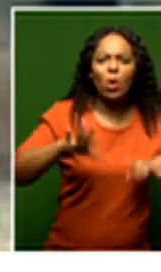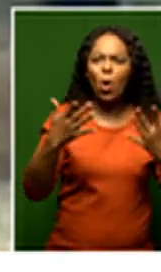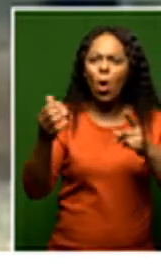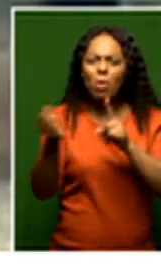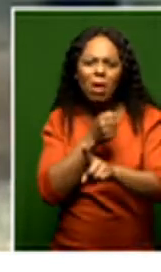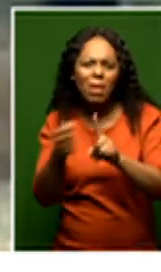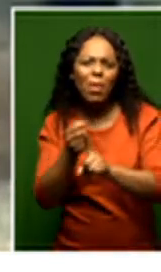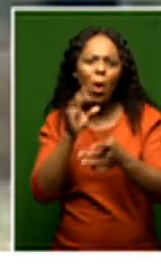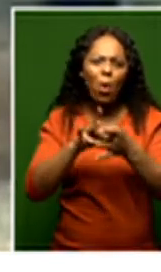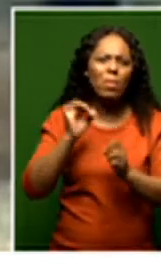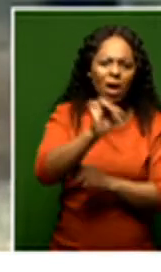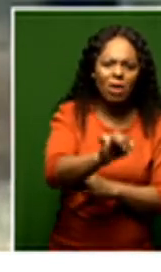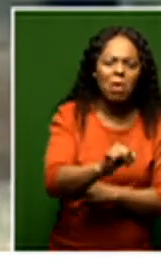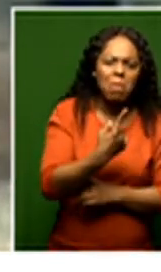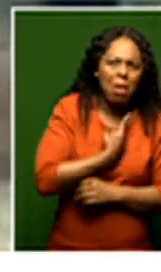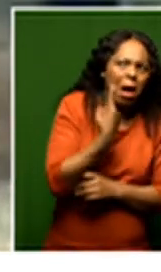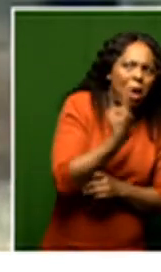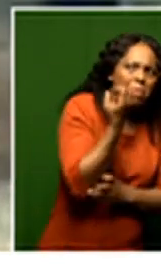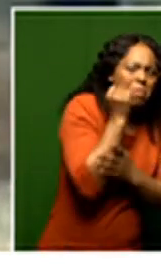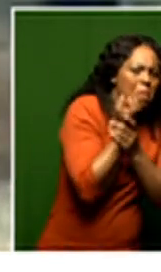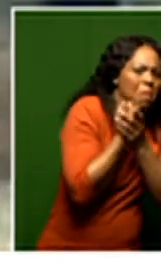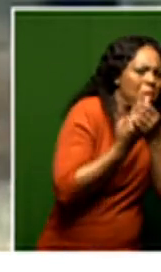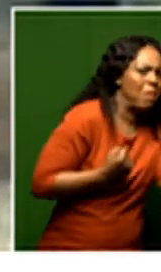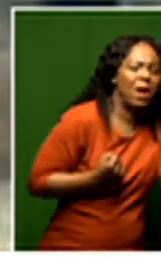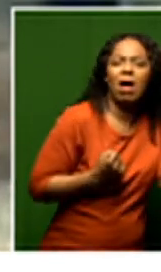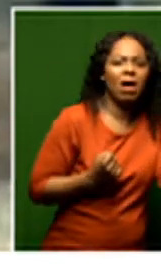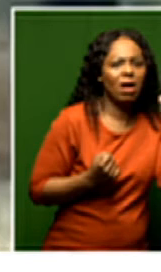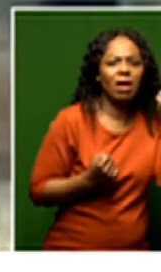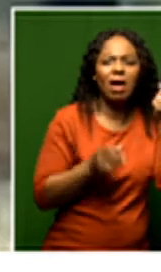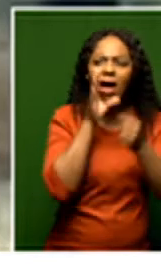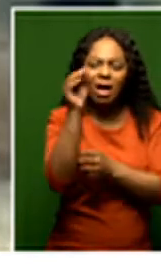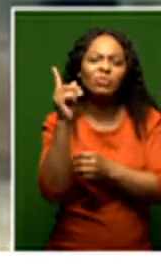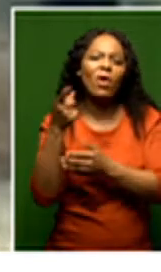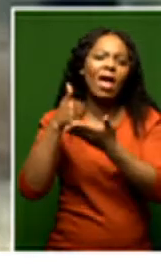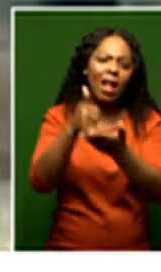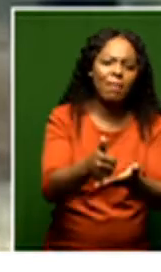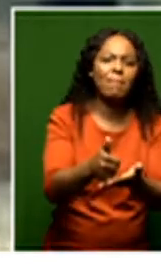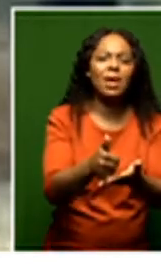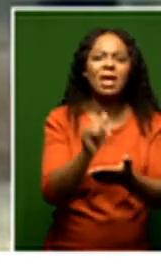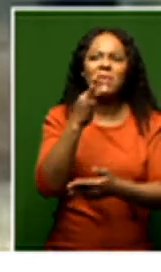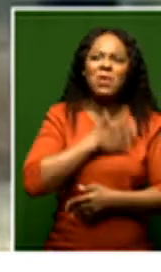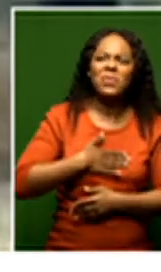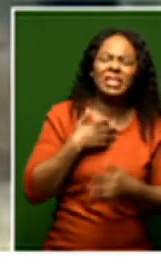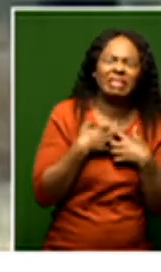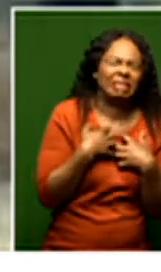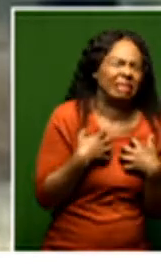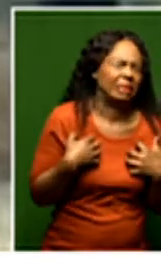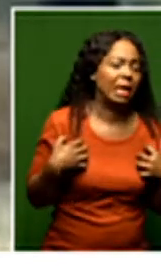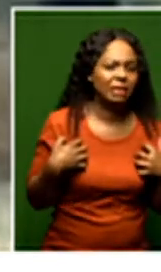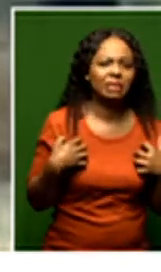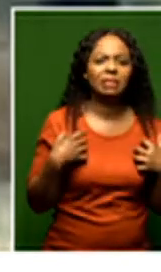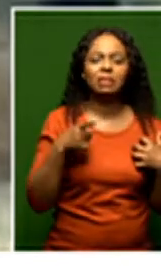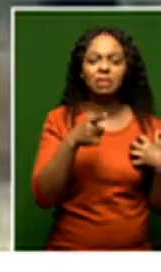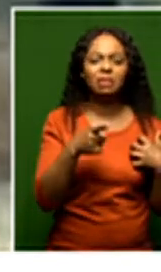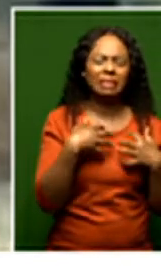is an issue, then don't sit alone. Ask for help. Reach out. If you're feeling really stressed during these times, it's